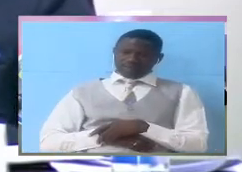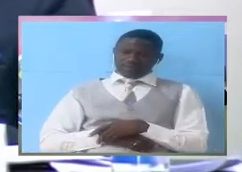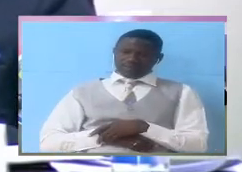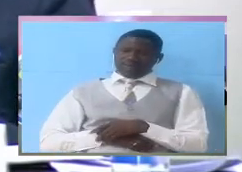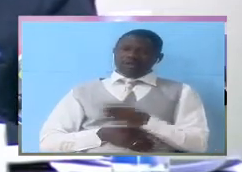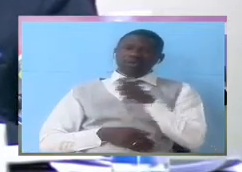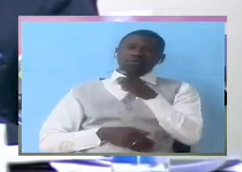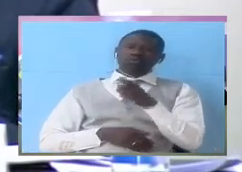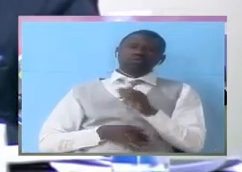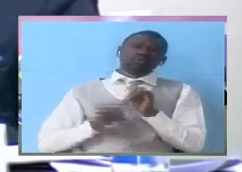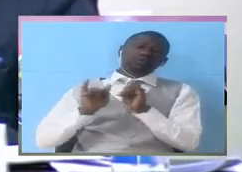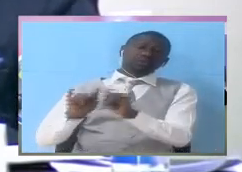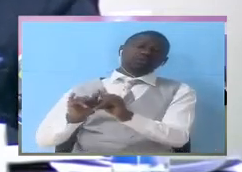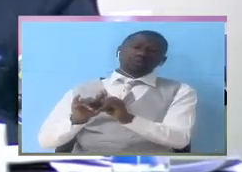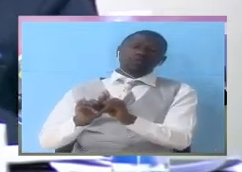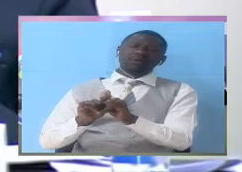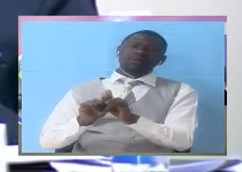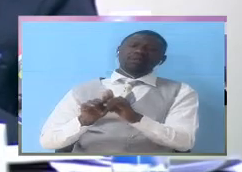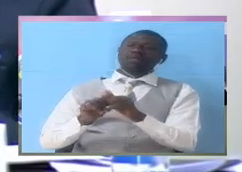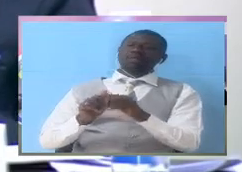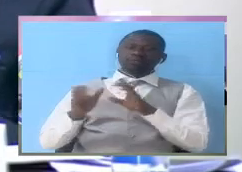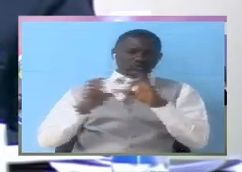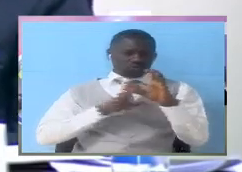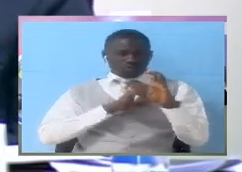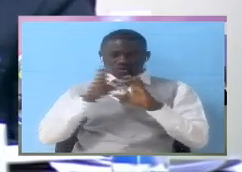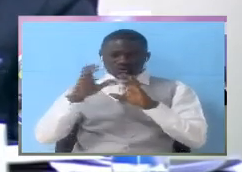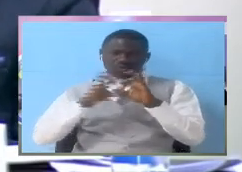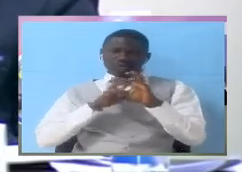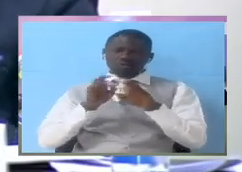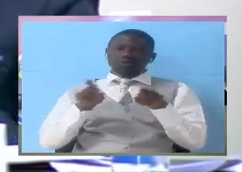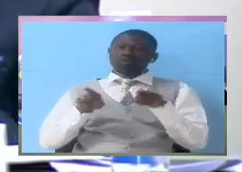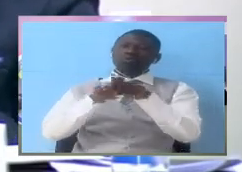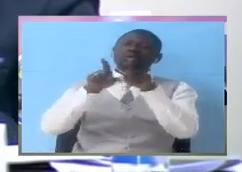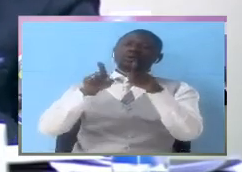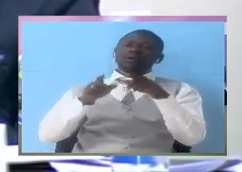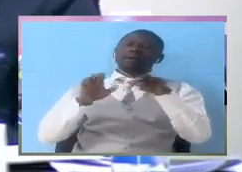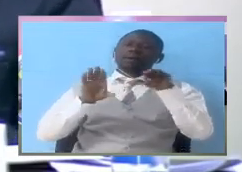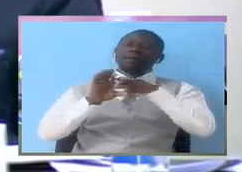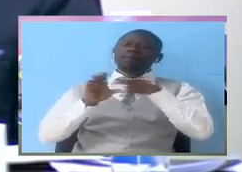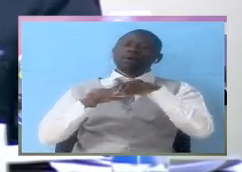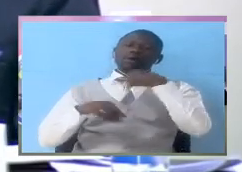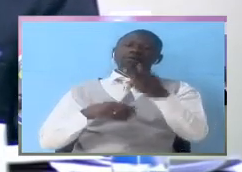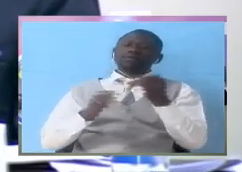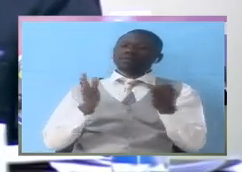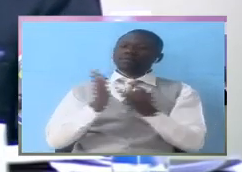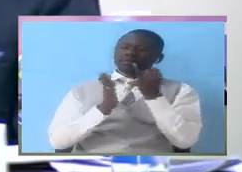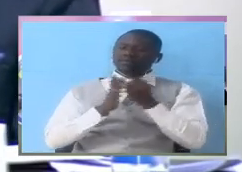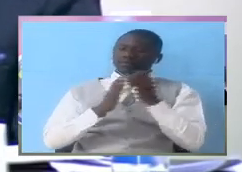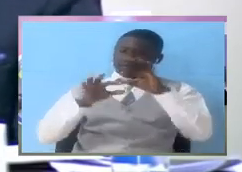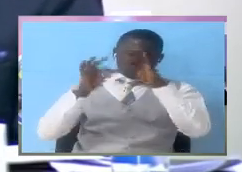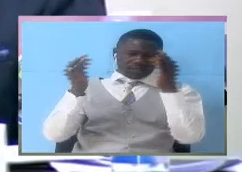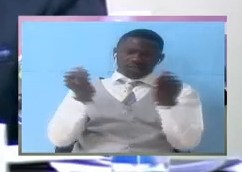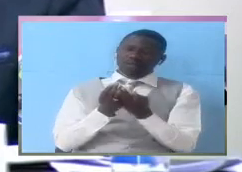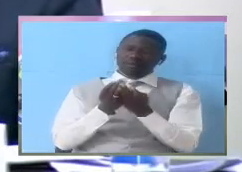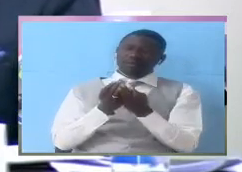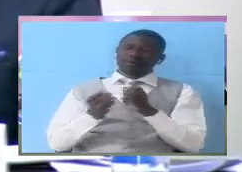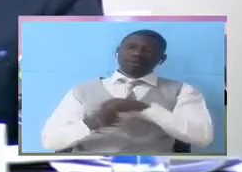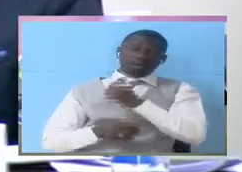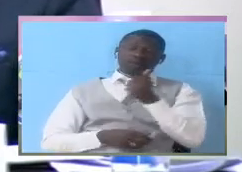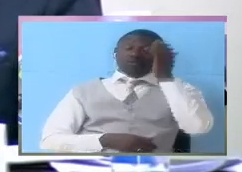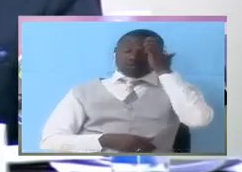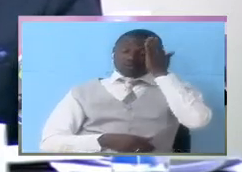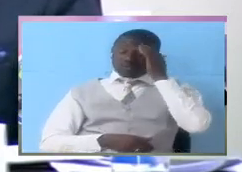you remained in contact with members of the panel and knew what was going on. Ya nga continue di